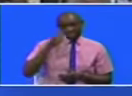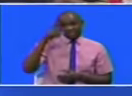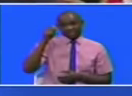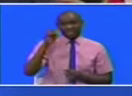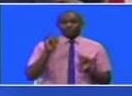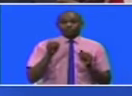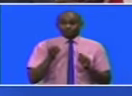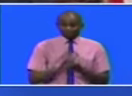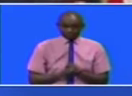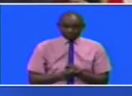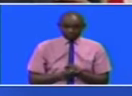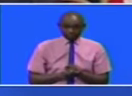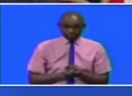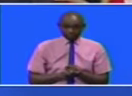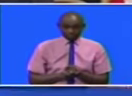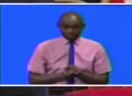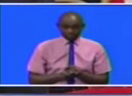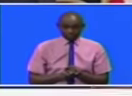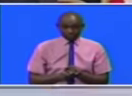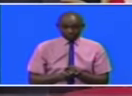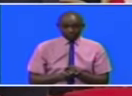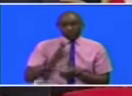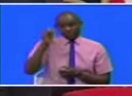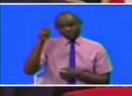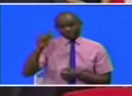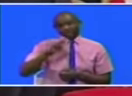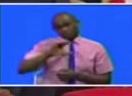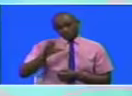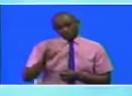Kosgei, KTN News, Kapseret constituency, Uasin Gishu County.